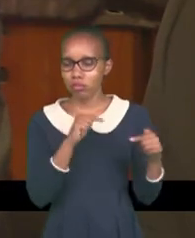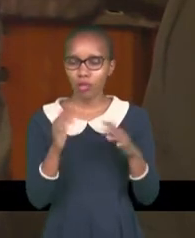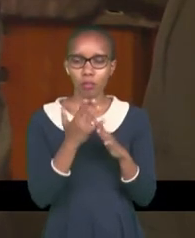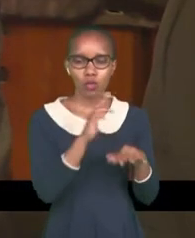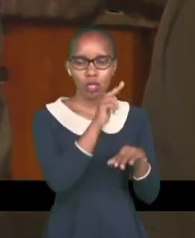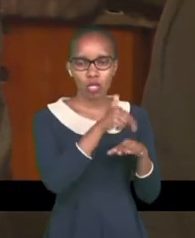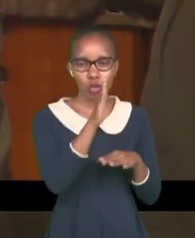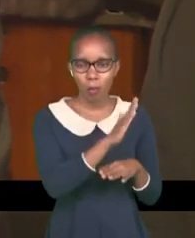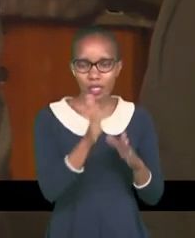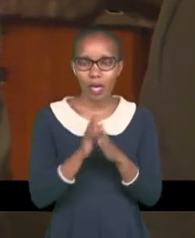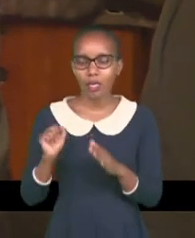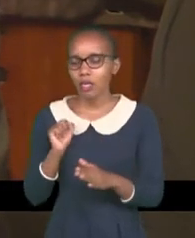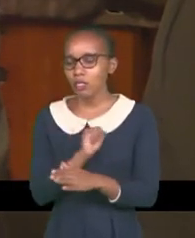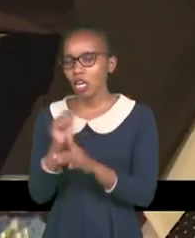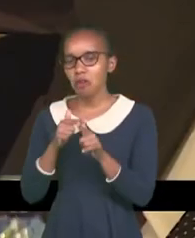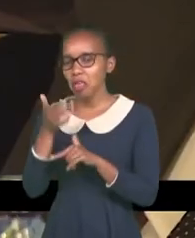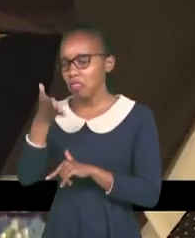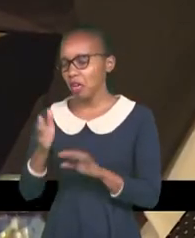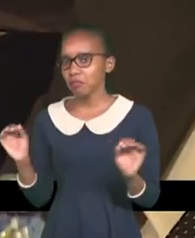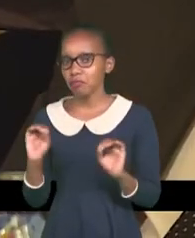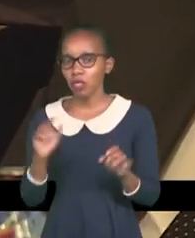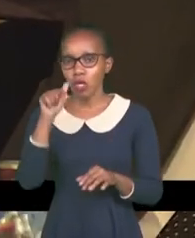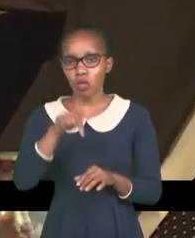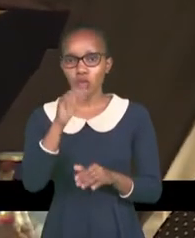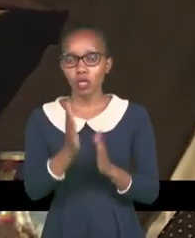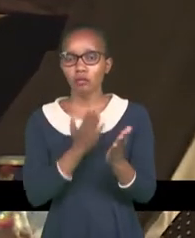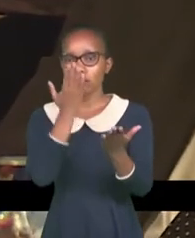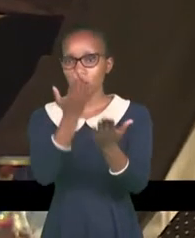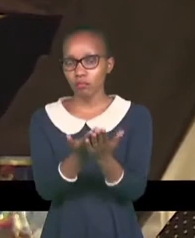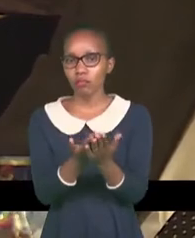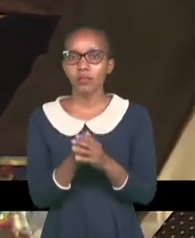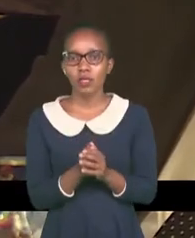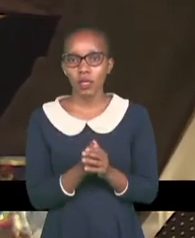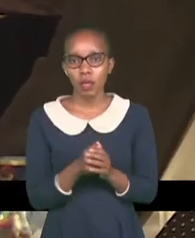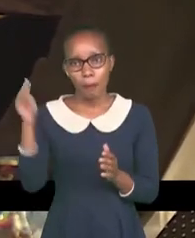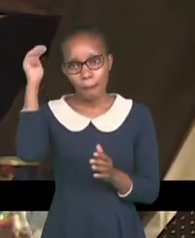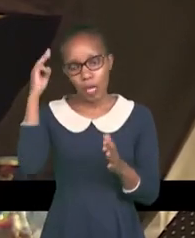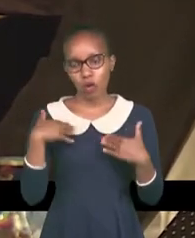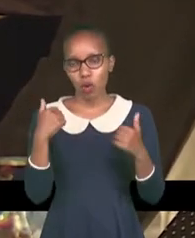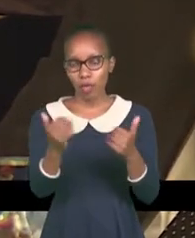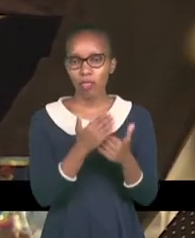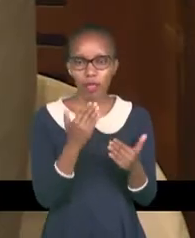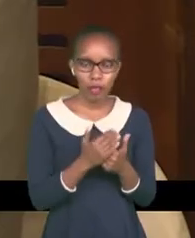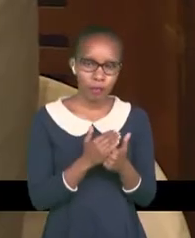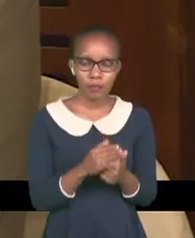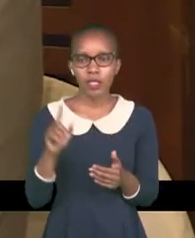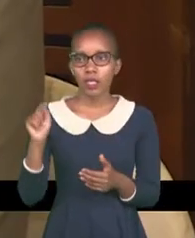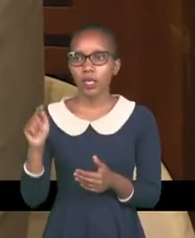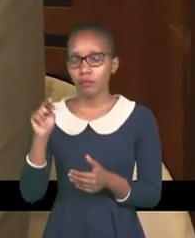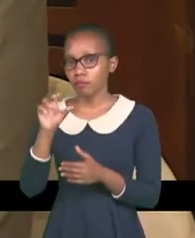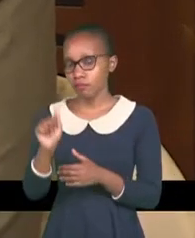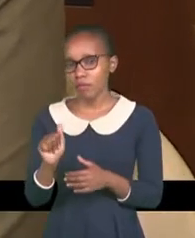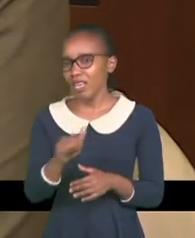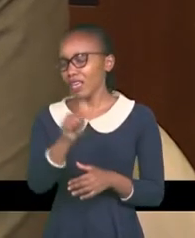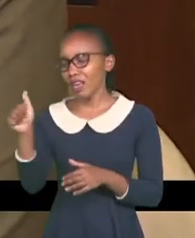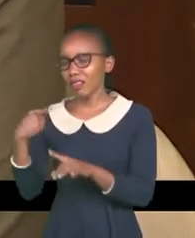National Assembly and the Senate would not arise. Today's presentation is done by Mental Health Care Task Force, Third Way Alliance and Media Council of Kenya, among others,